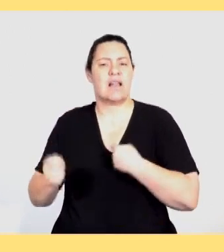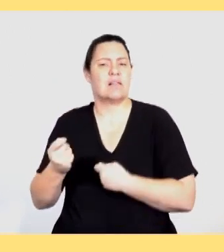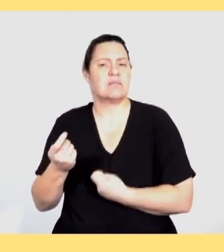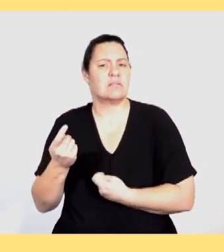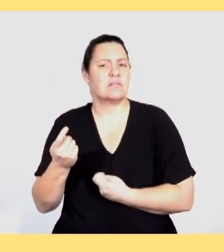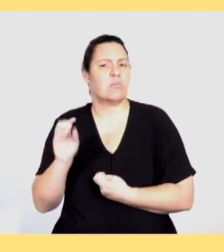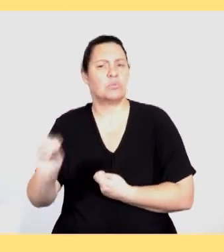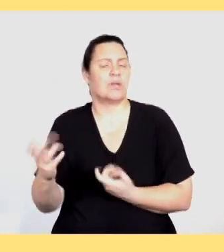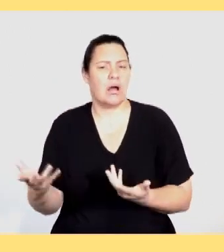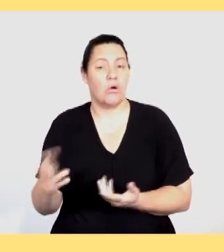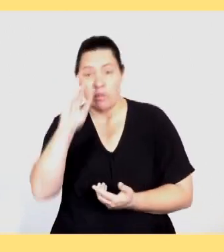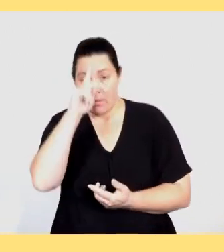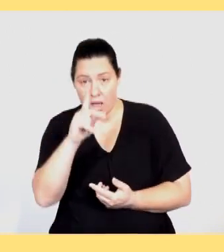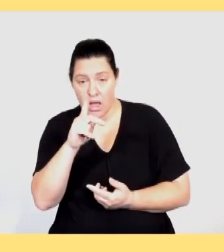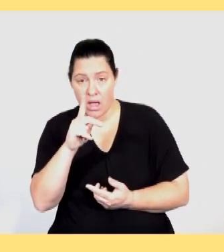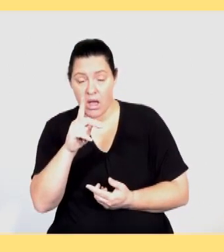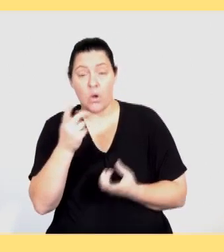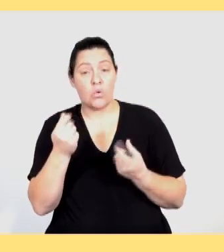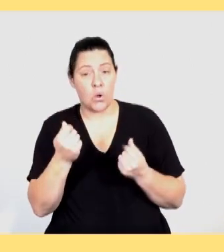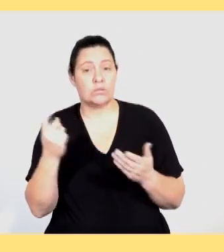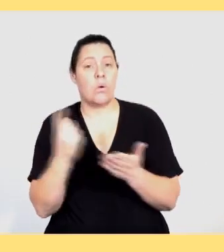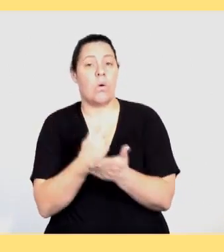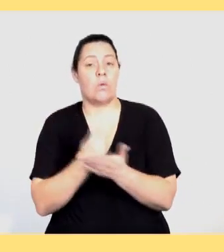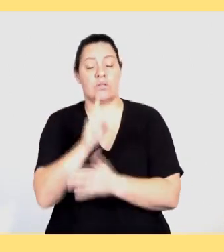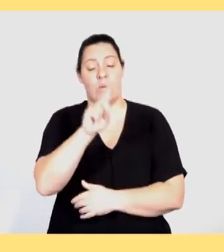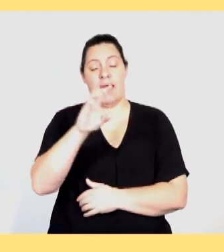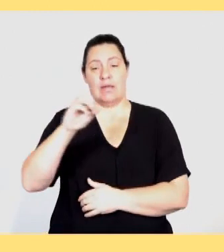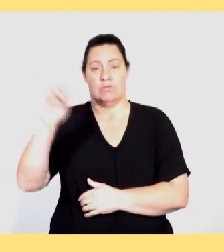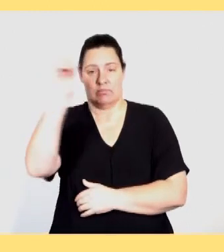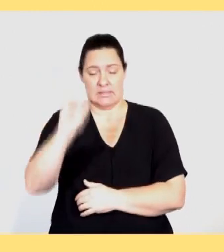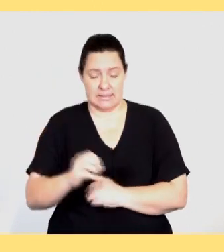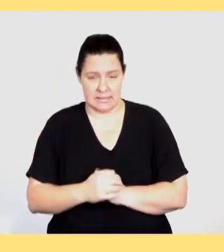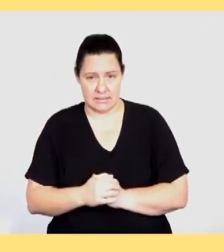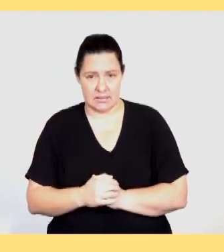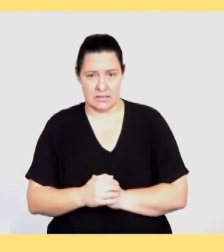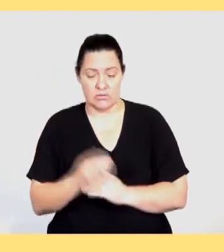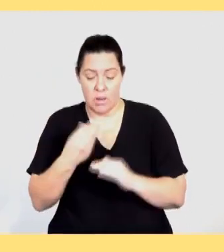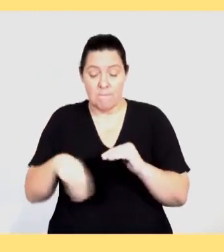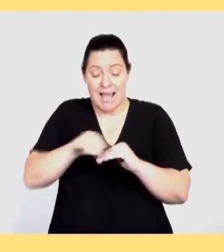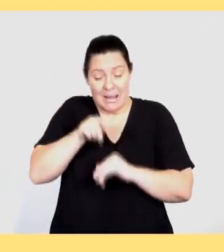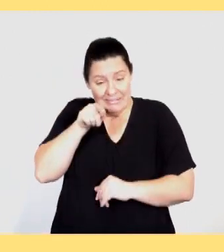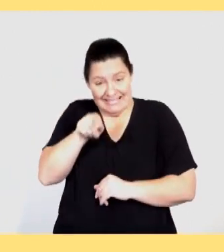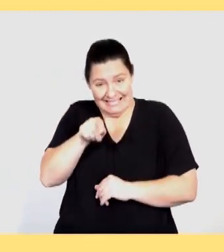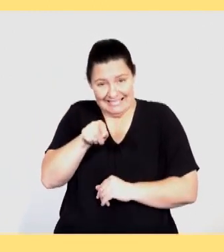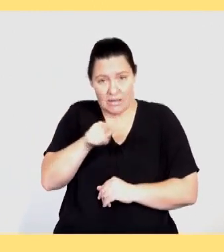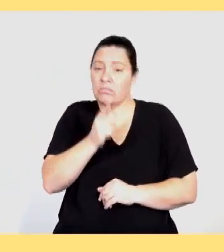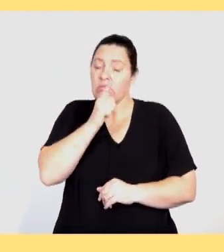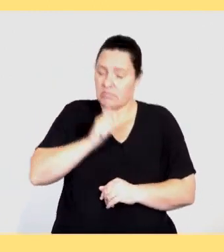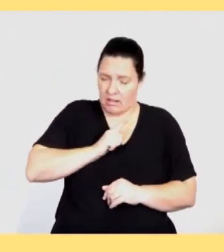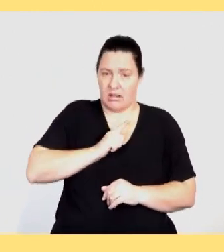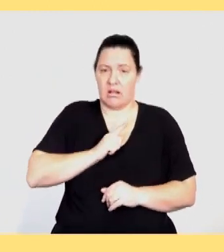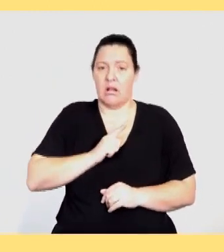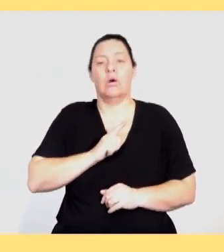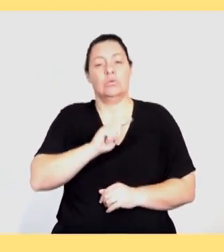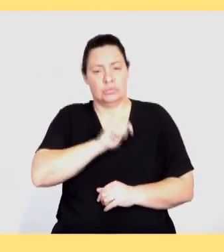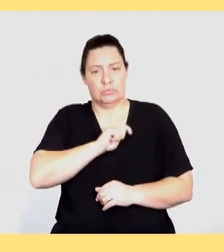cost of sales? Remember, cost is always 100%. And then markup in this case, we are